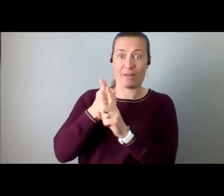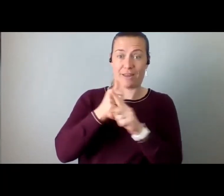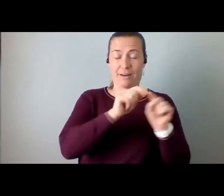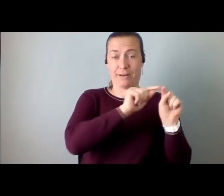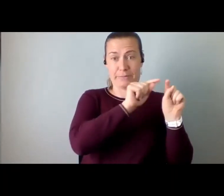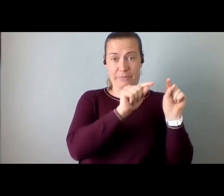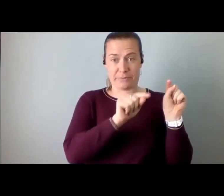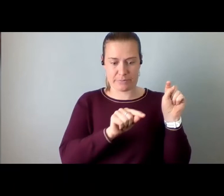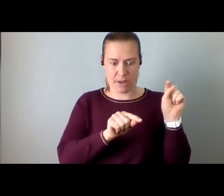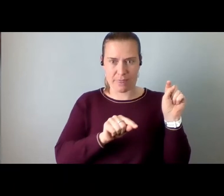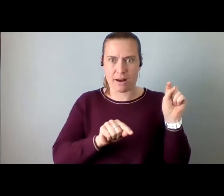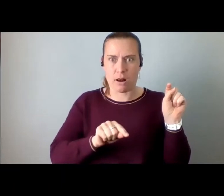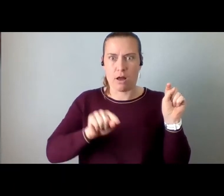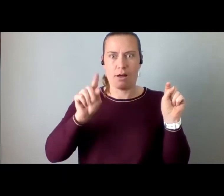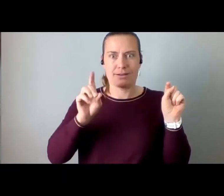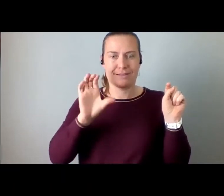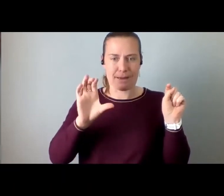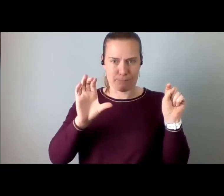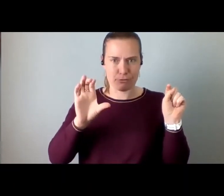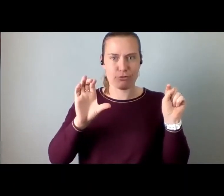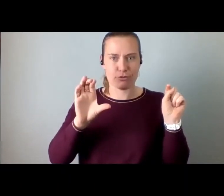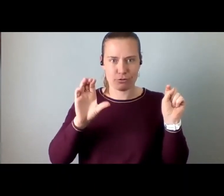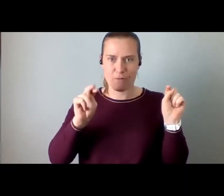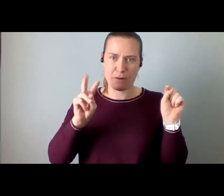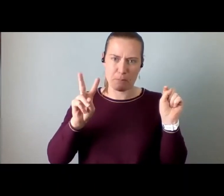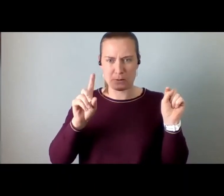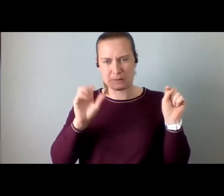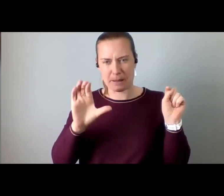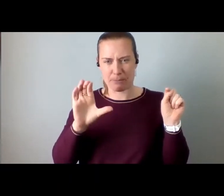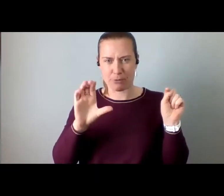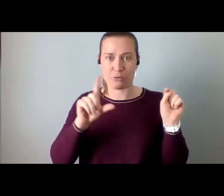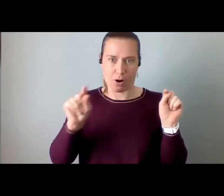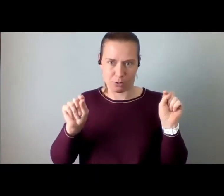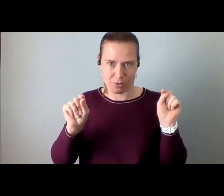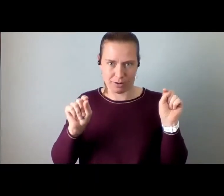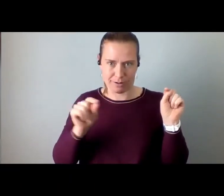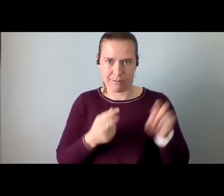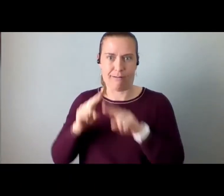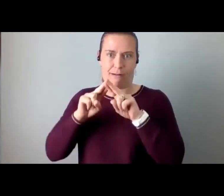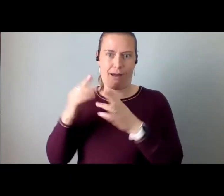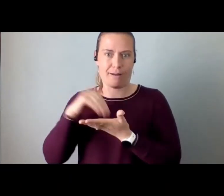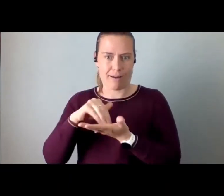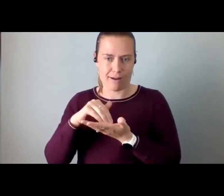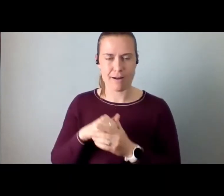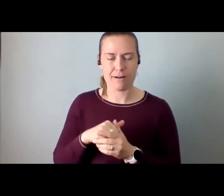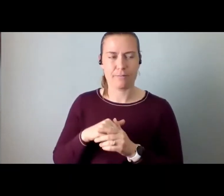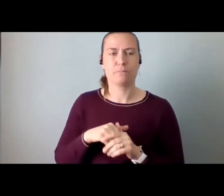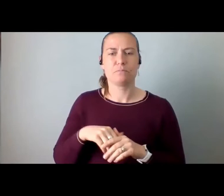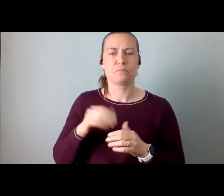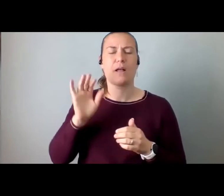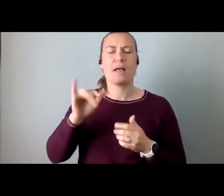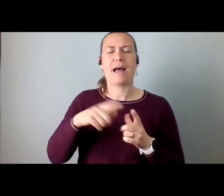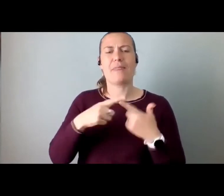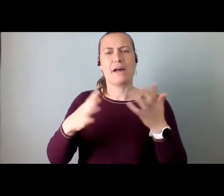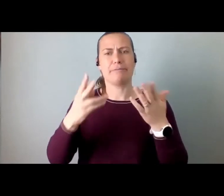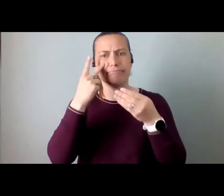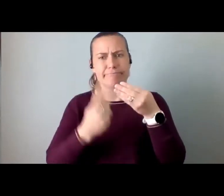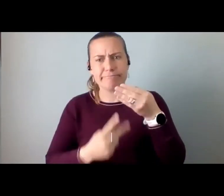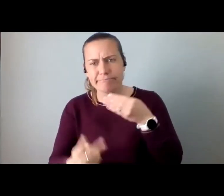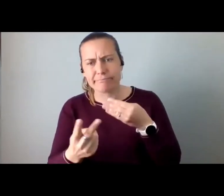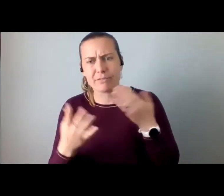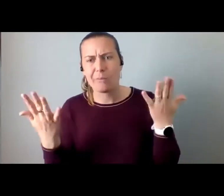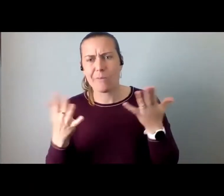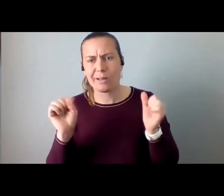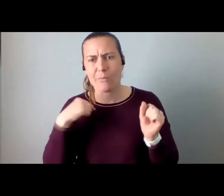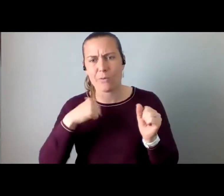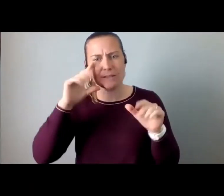2020. And then what can we expect going forward in terms of long-term outcomes from these delays in